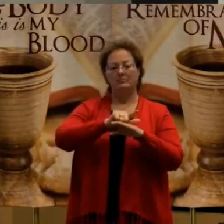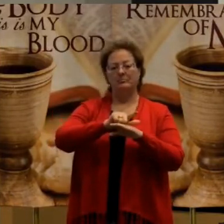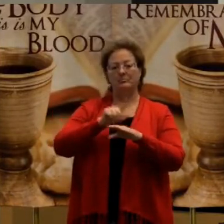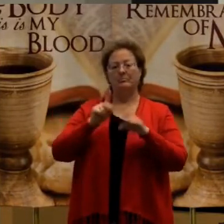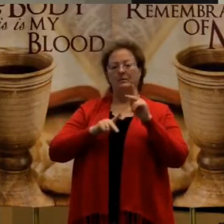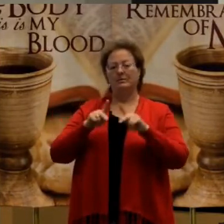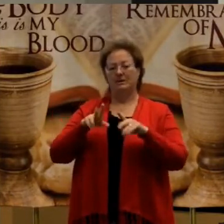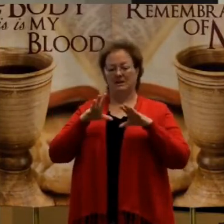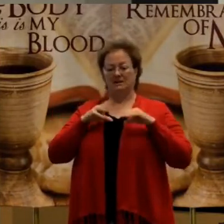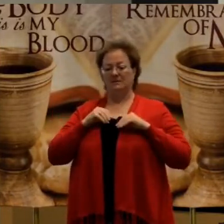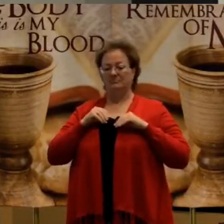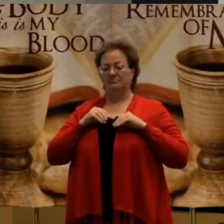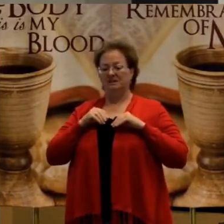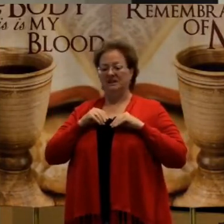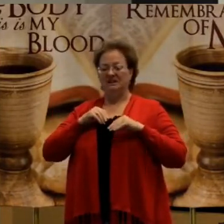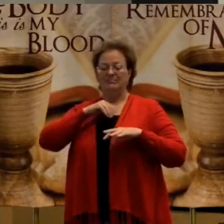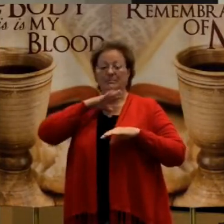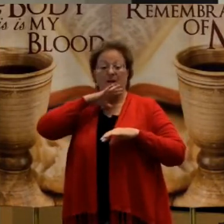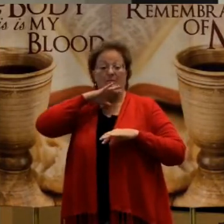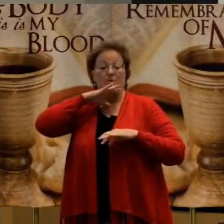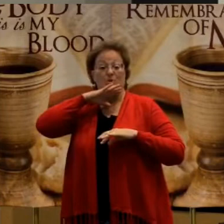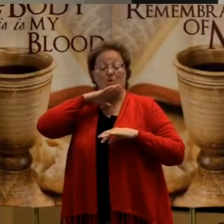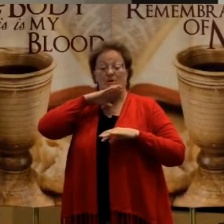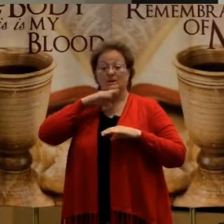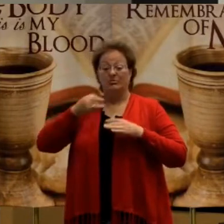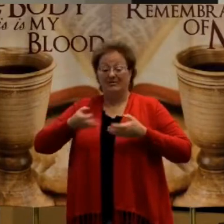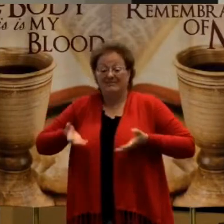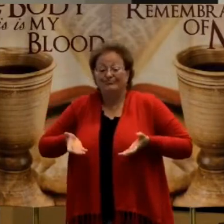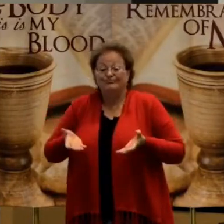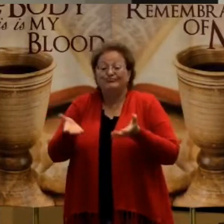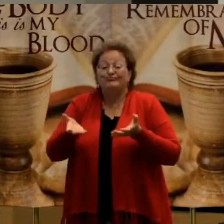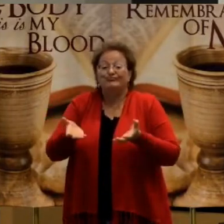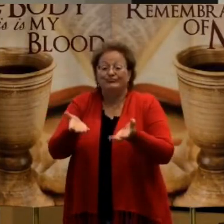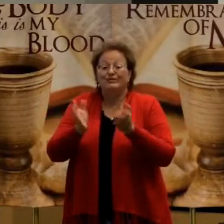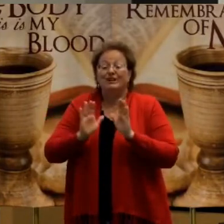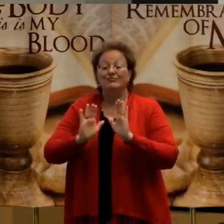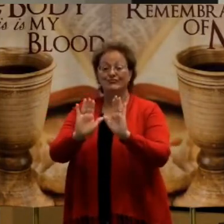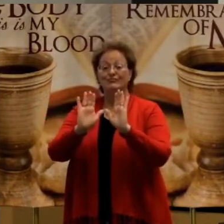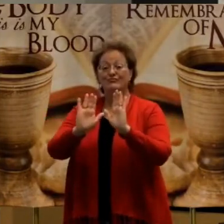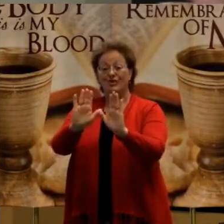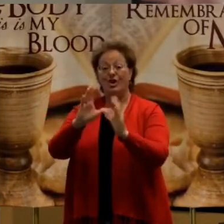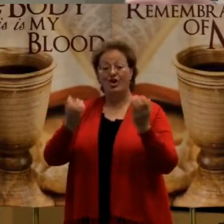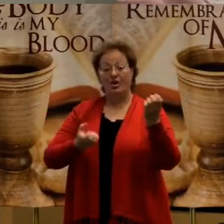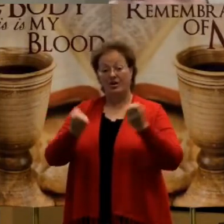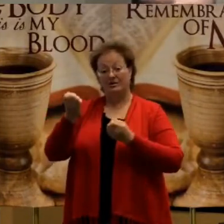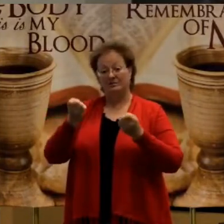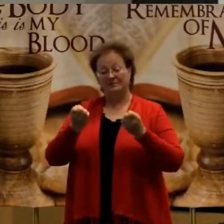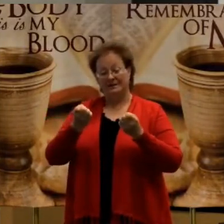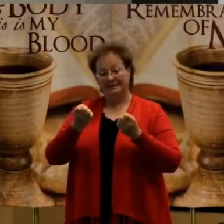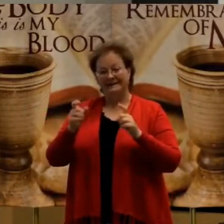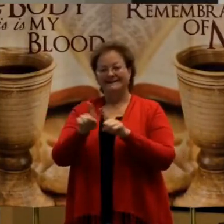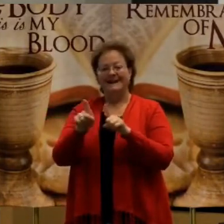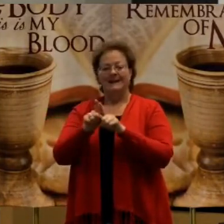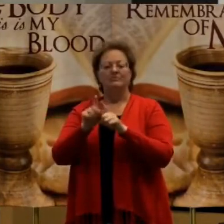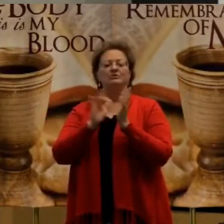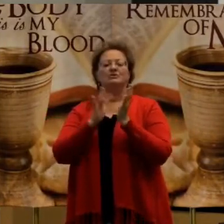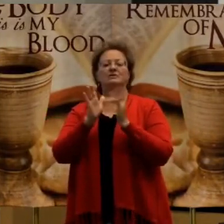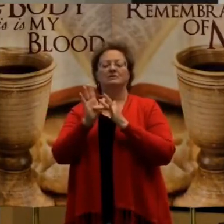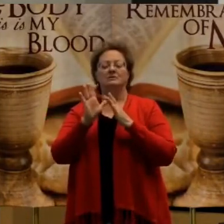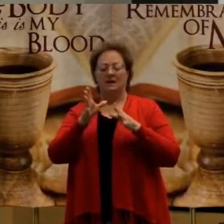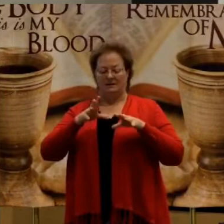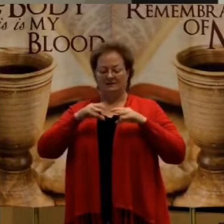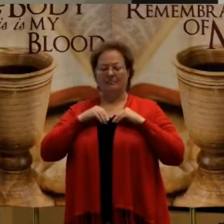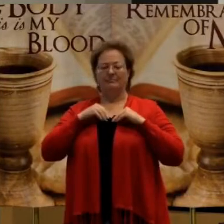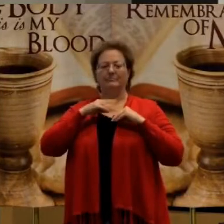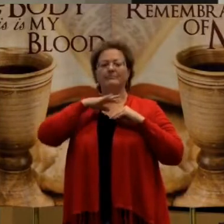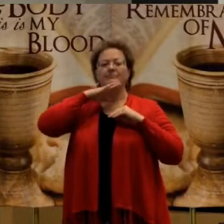and filth thrown on them in the process, so Jesus was willing to have all the filth of our sin thrown on him on the cross